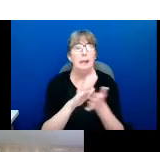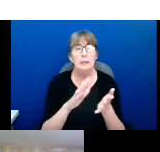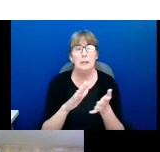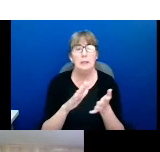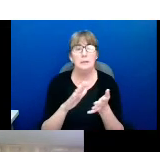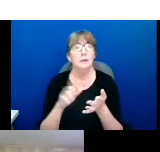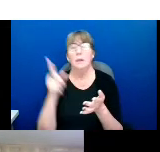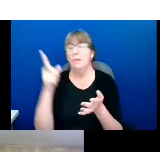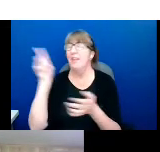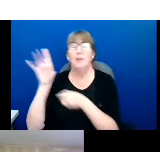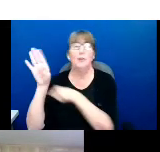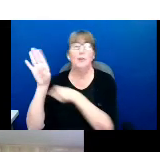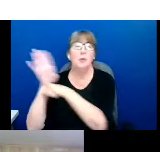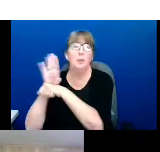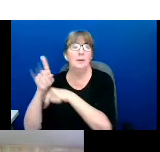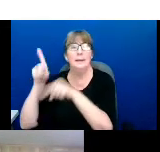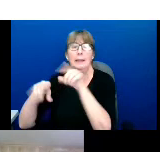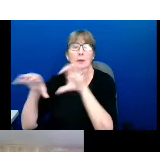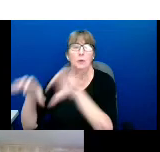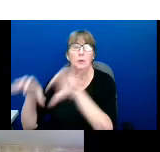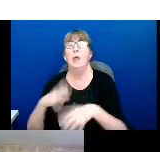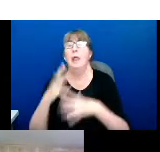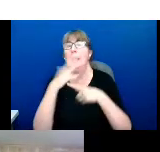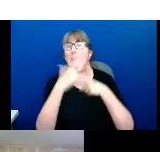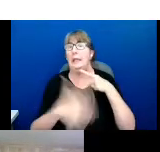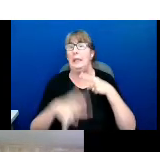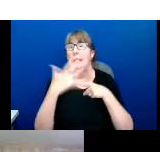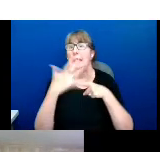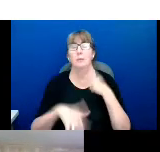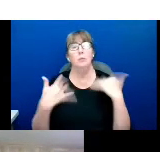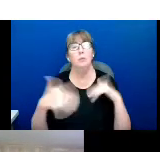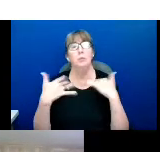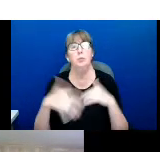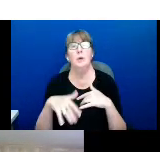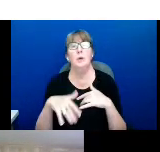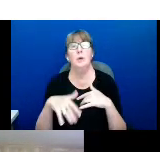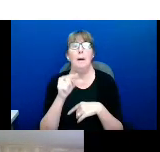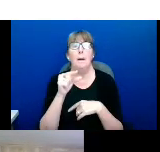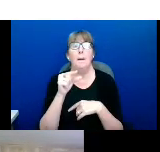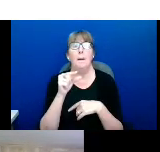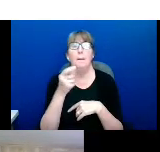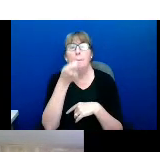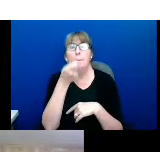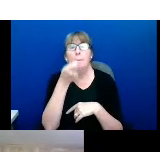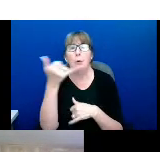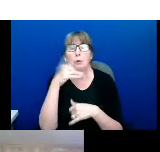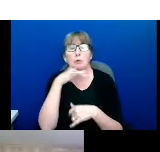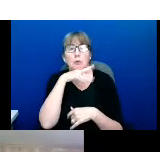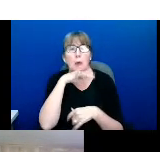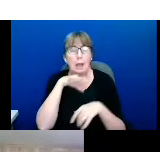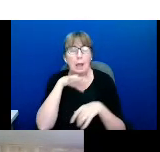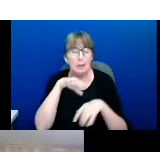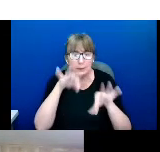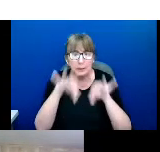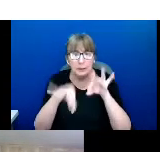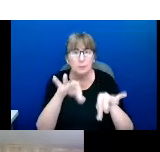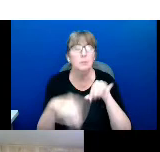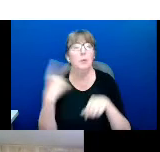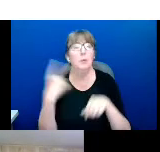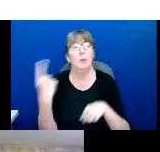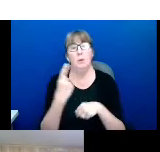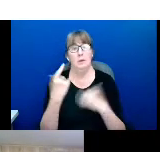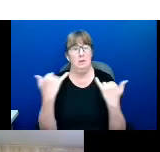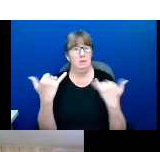leaves are always an issue. What Frank called micro trash. That was what we worked on, in fact, this morning. You can keep